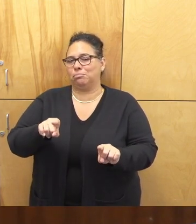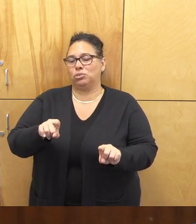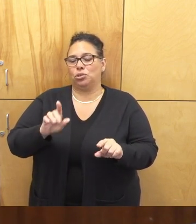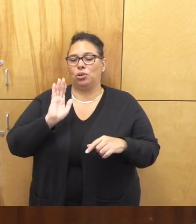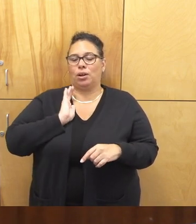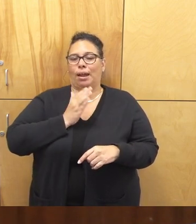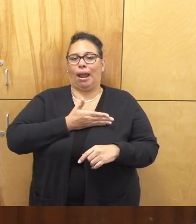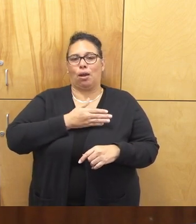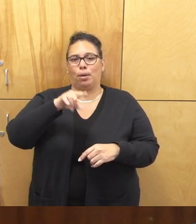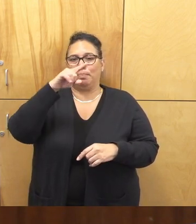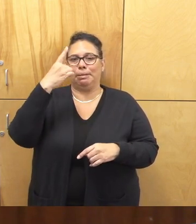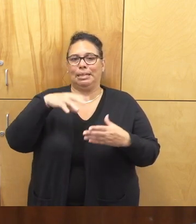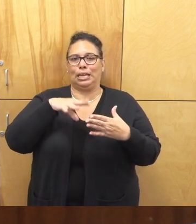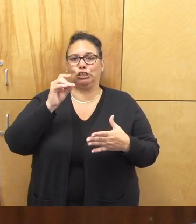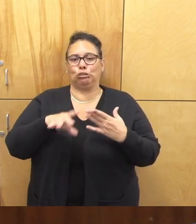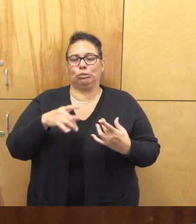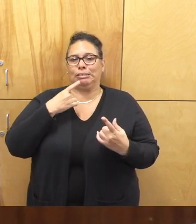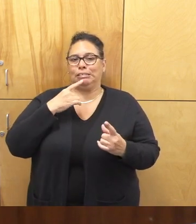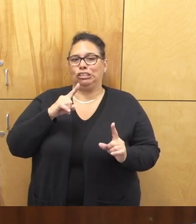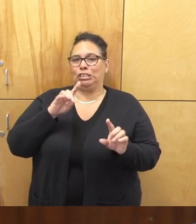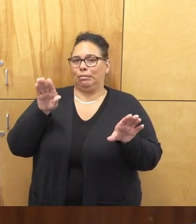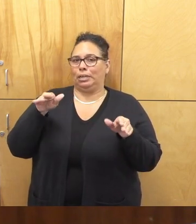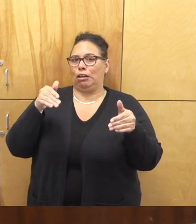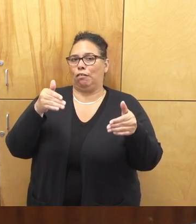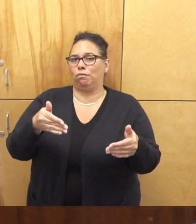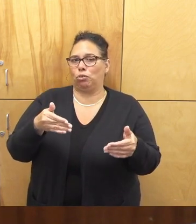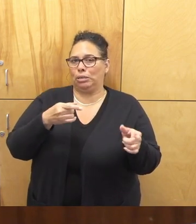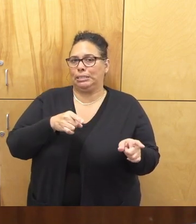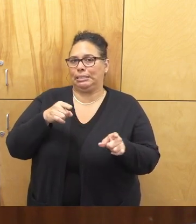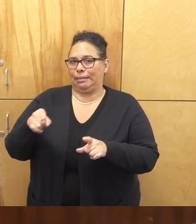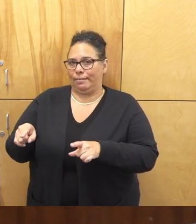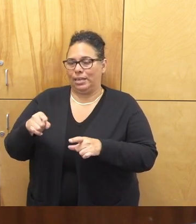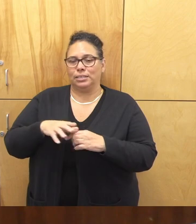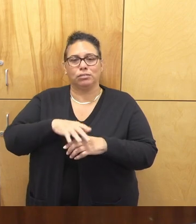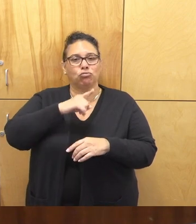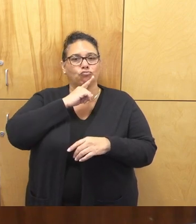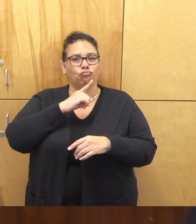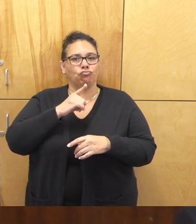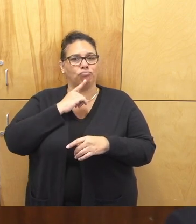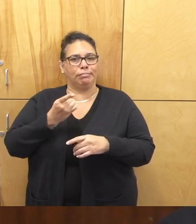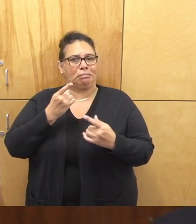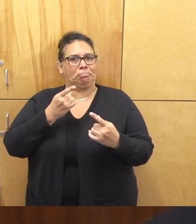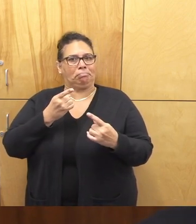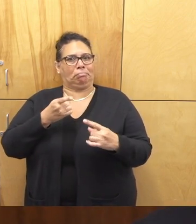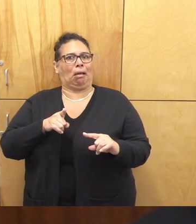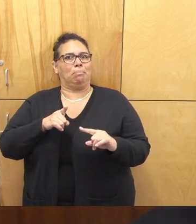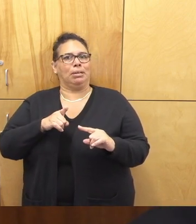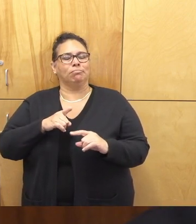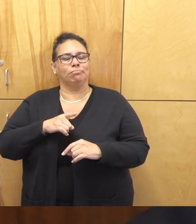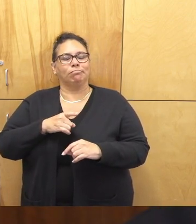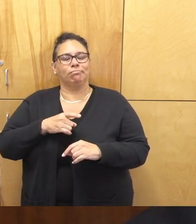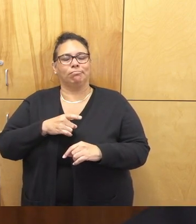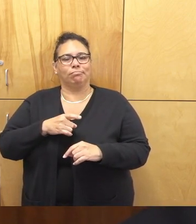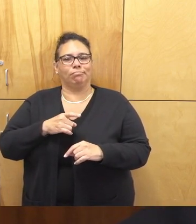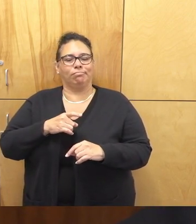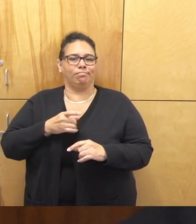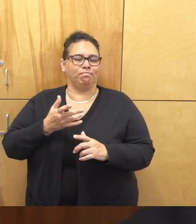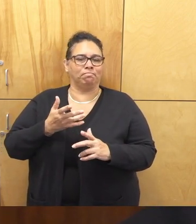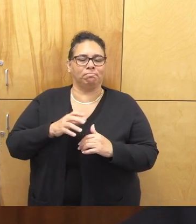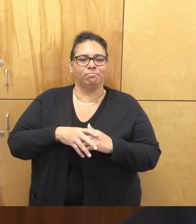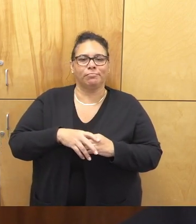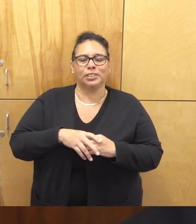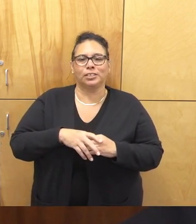our Black student achievement focused events is really coming to fruition from our first conversations. And